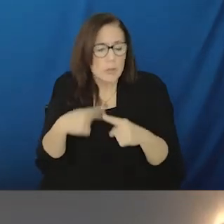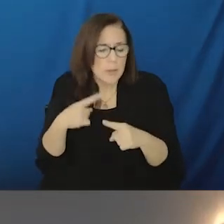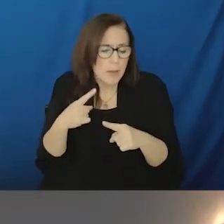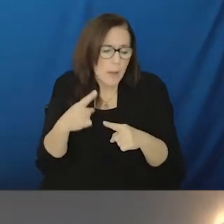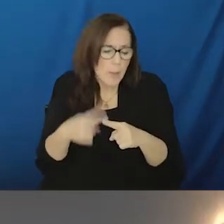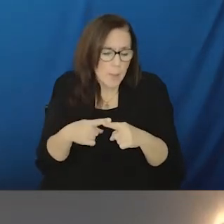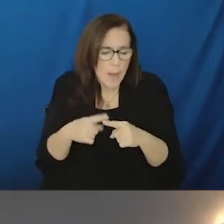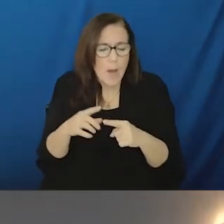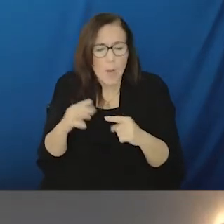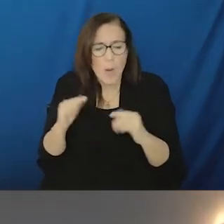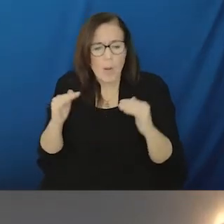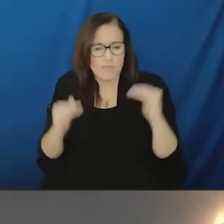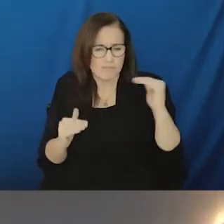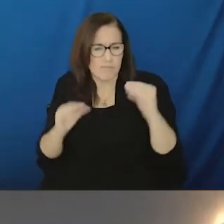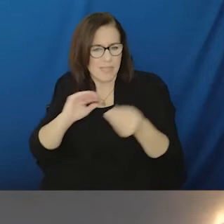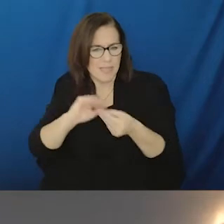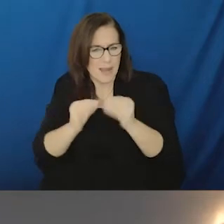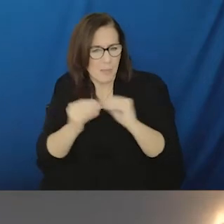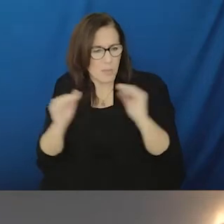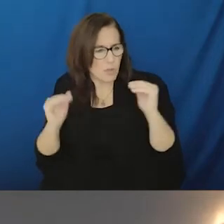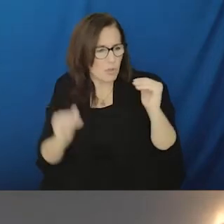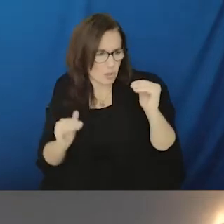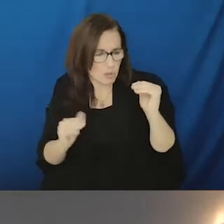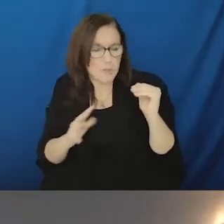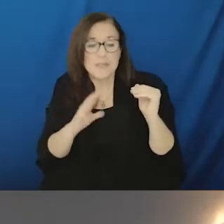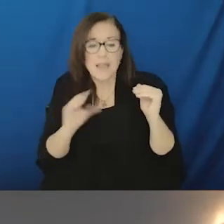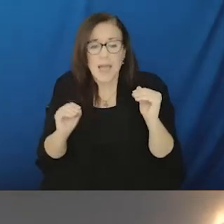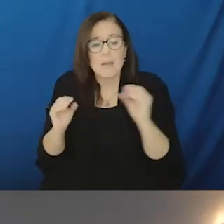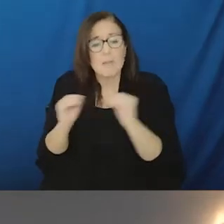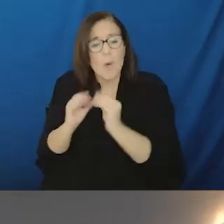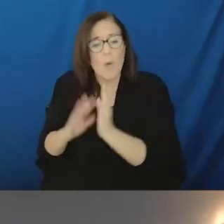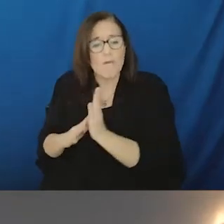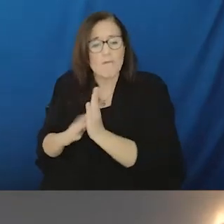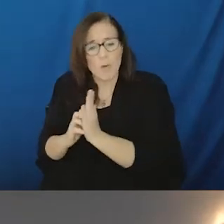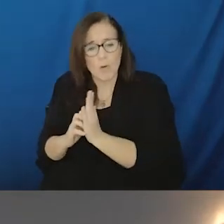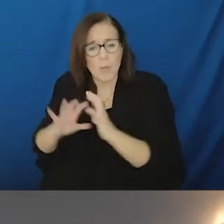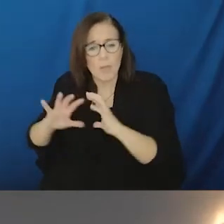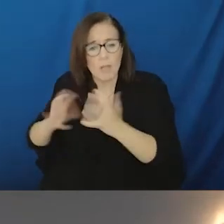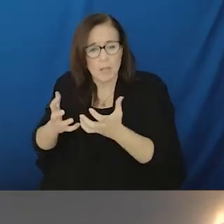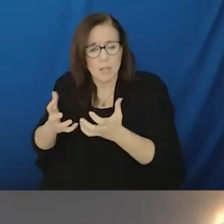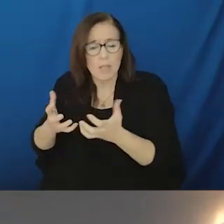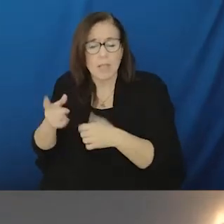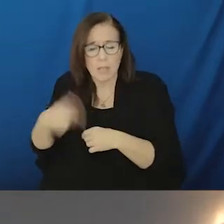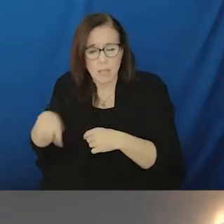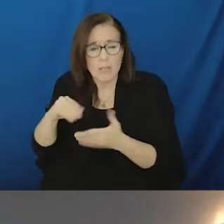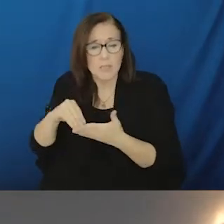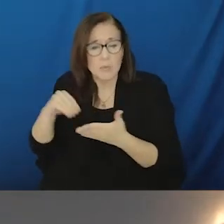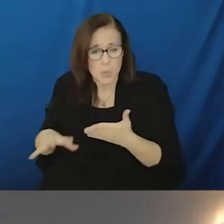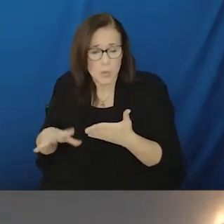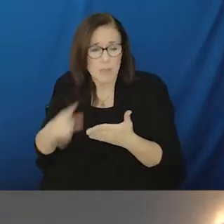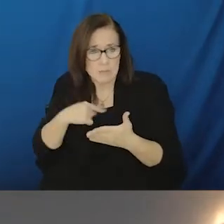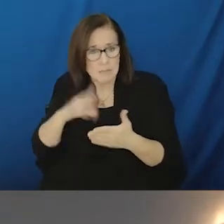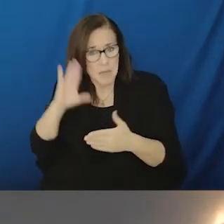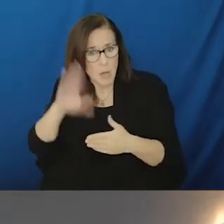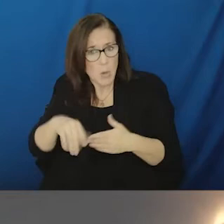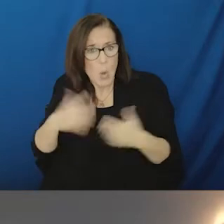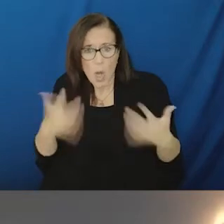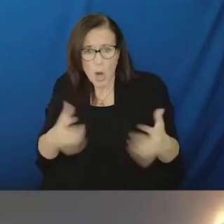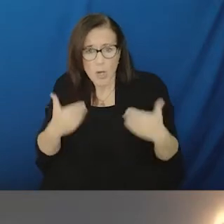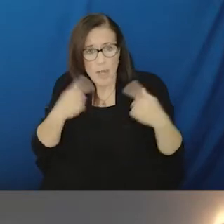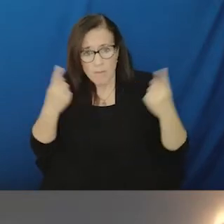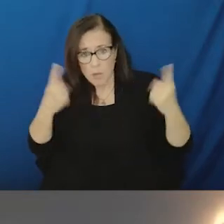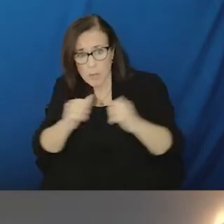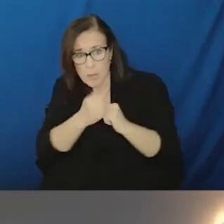vulnerable students. And appreciate, I know I have everybody's interest and buy-in on that. So I really want to